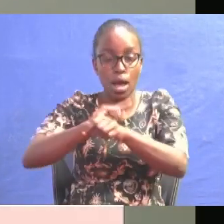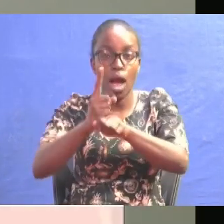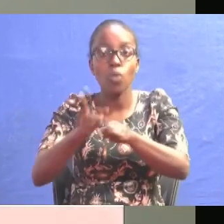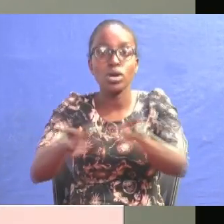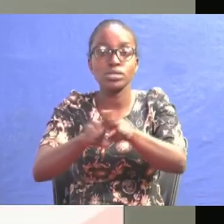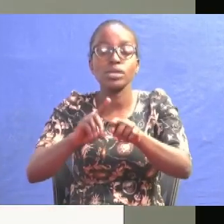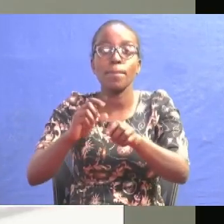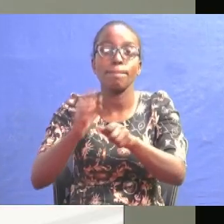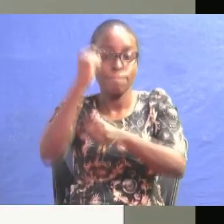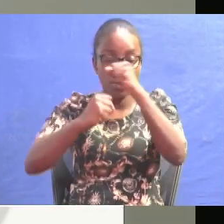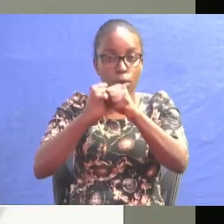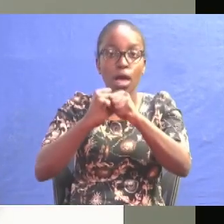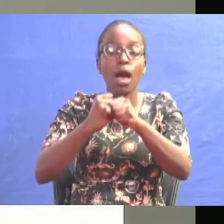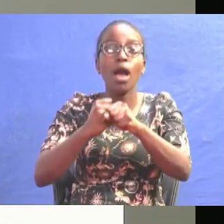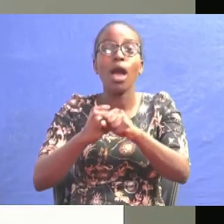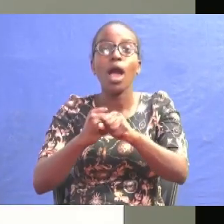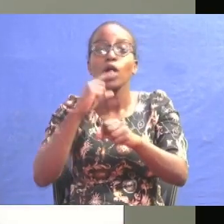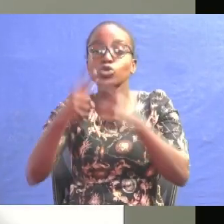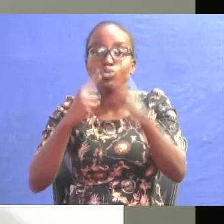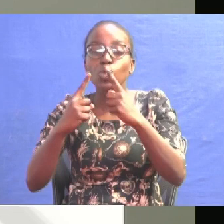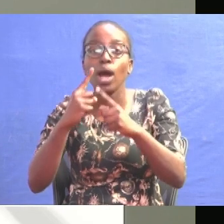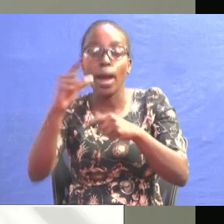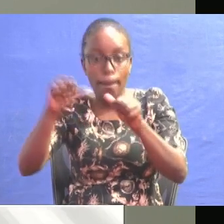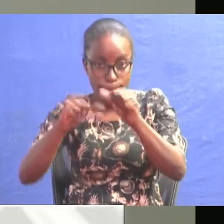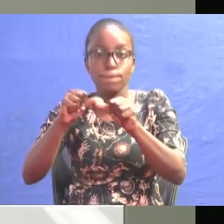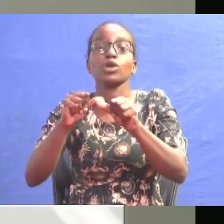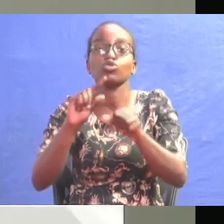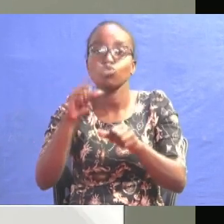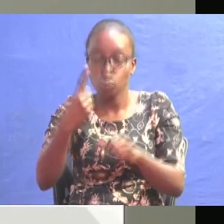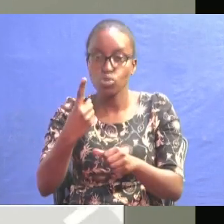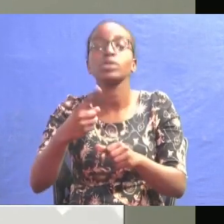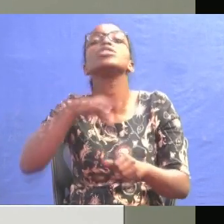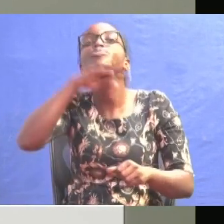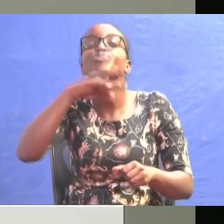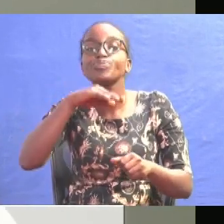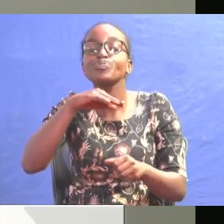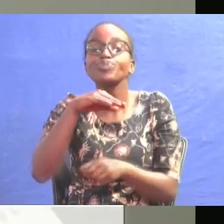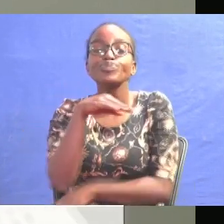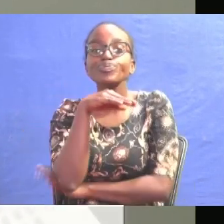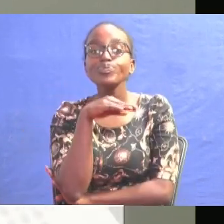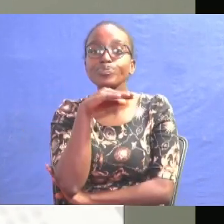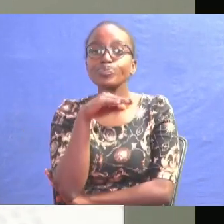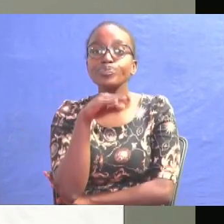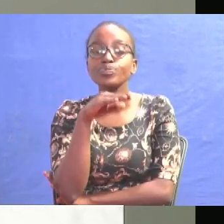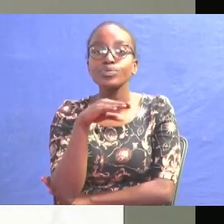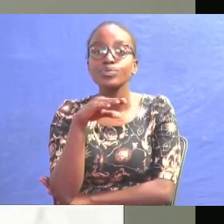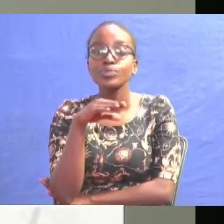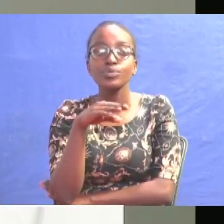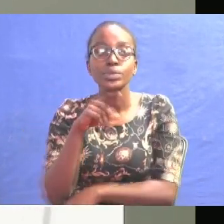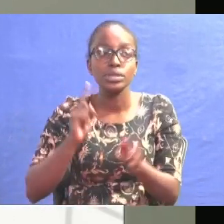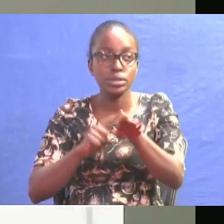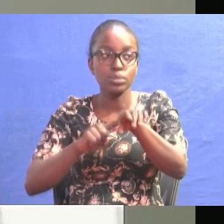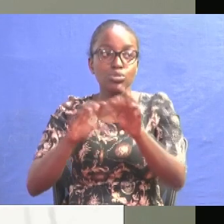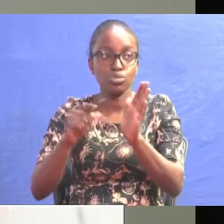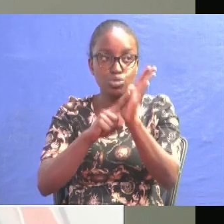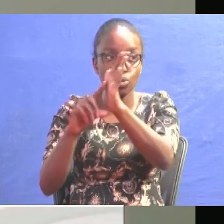the man of the year we are talking about? His Excellency, Right Honorable Raila Amolo Odinga. It's evident, and it's something